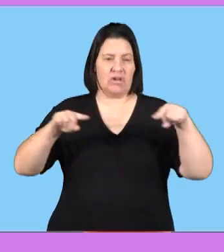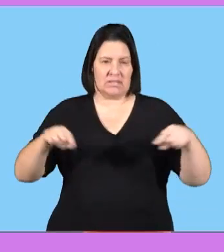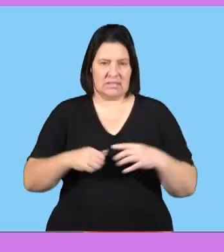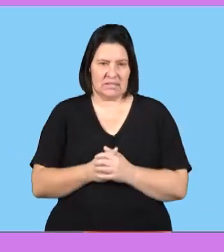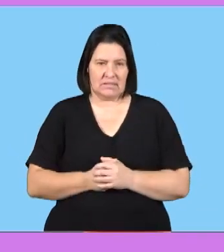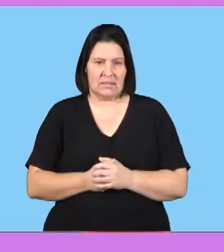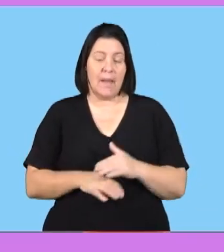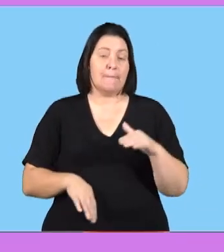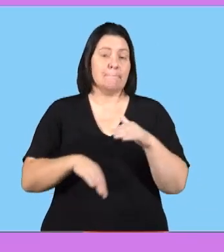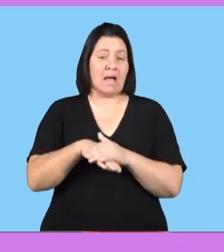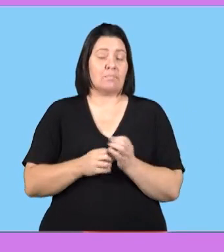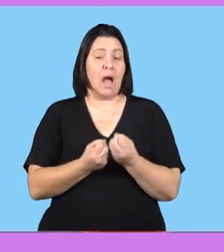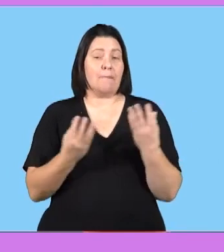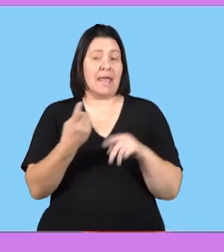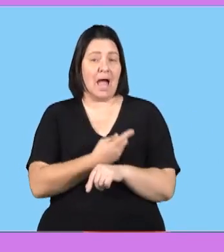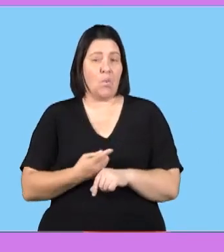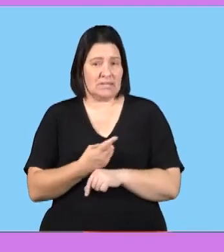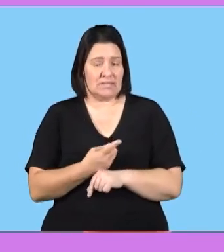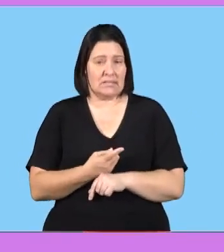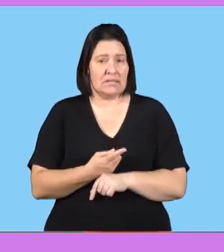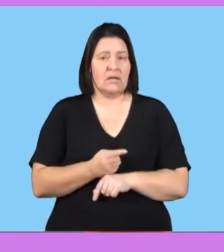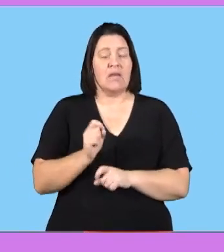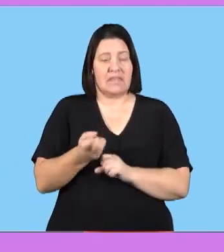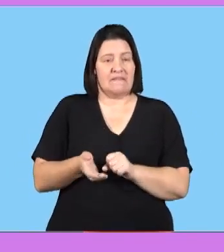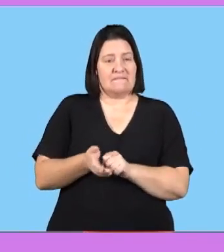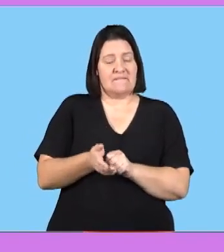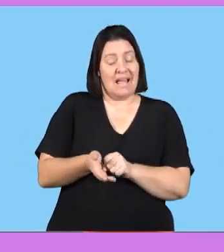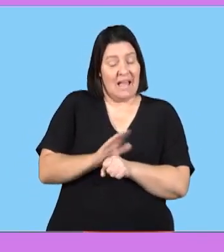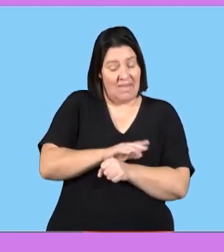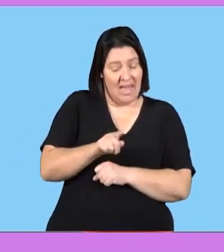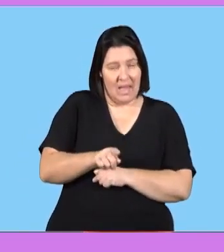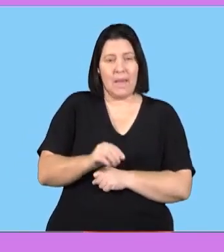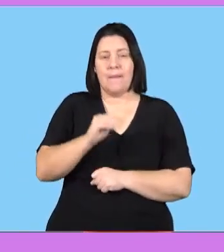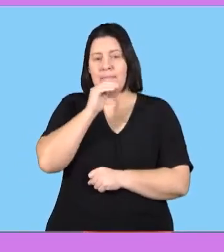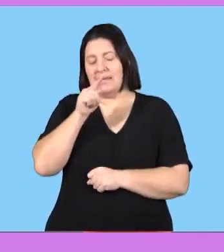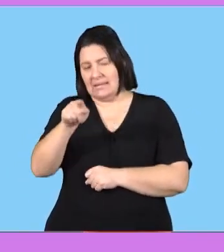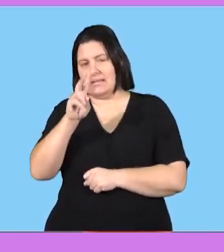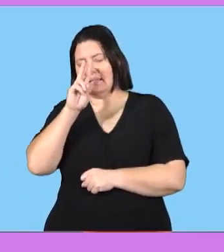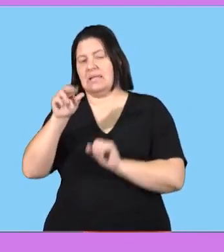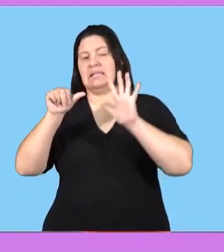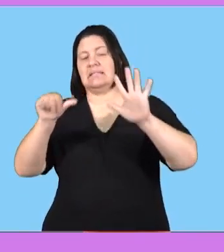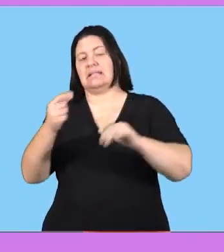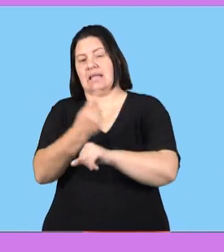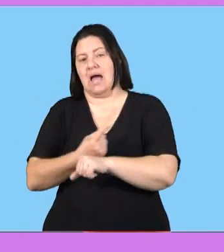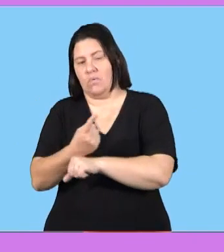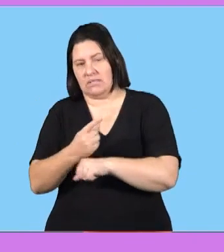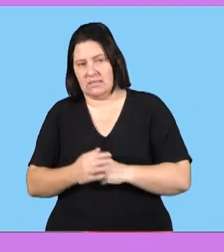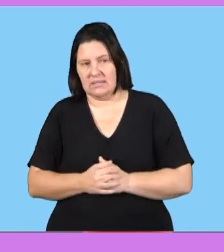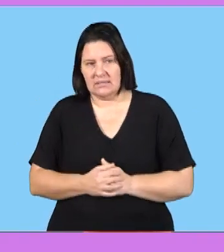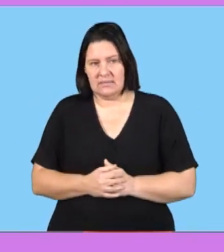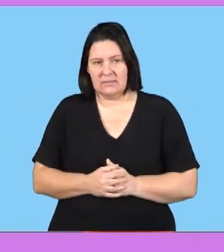rate? So the maximum number of hours which is covered by this fixed rate, I think everyone can see that it